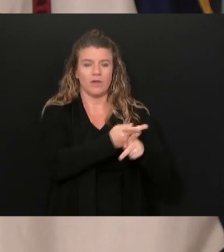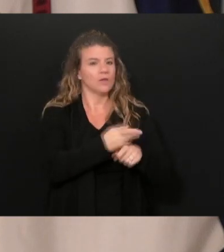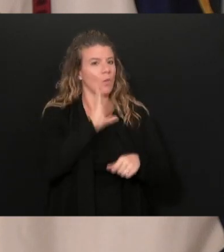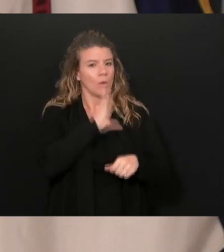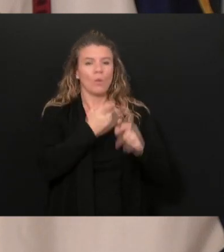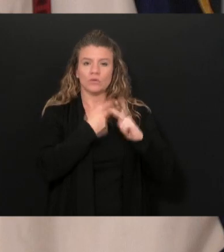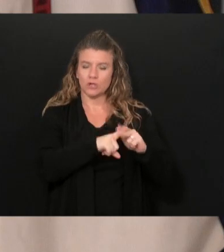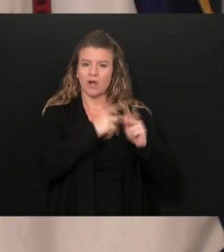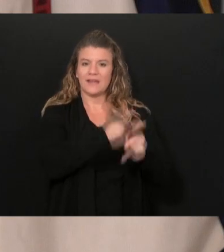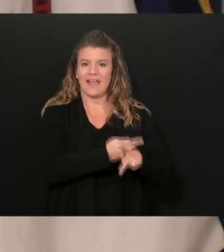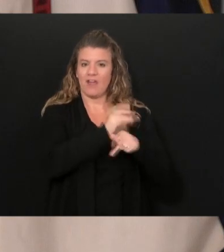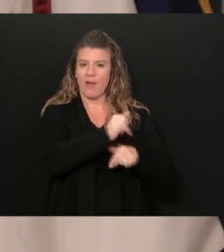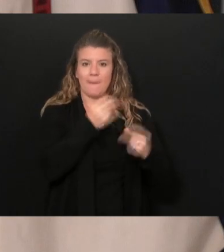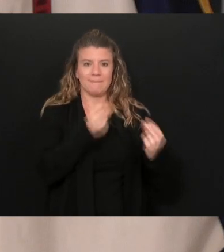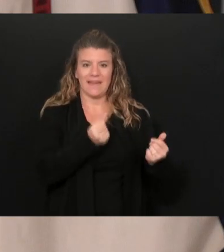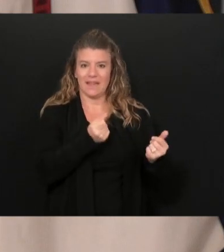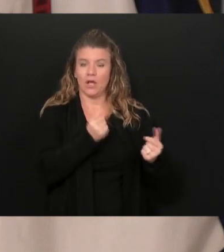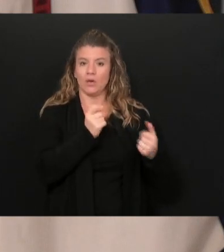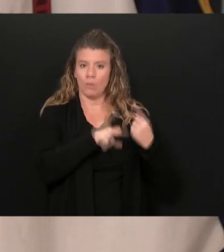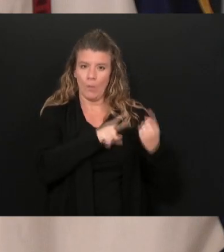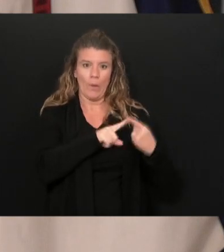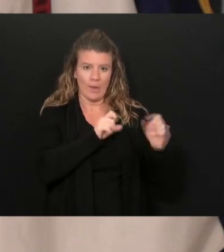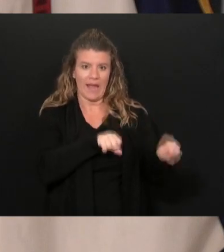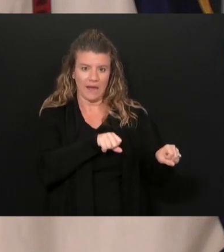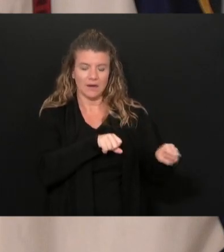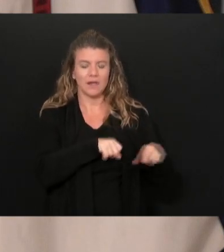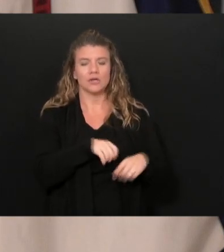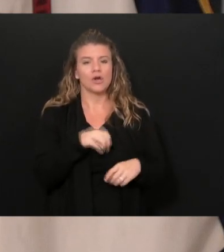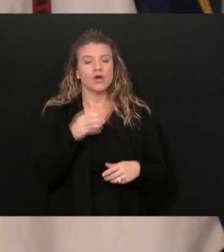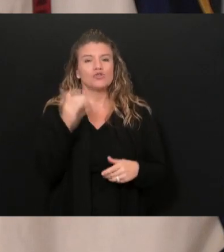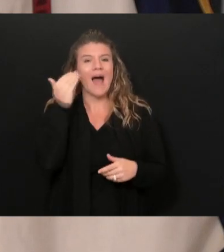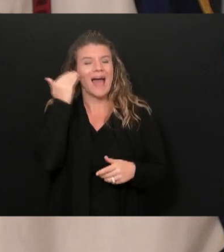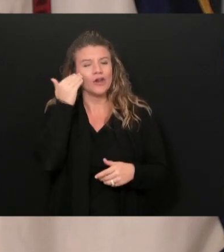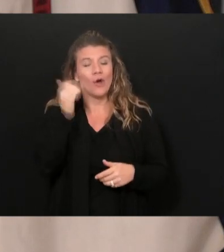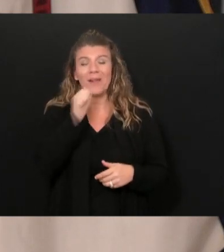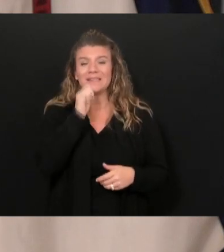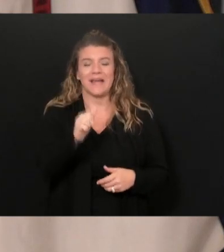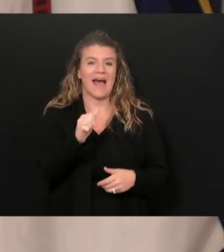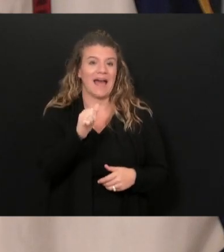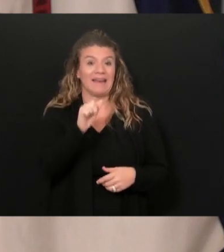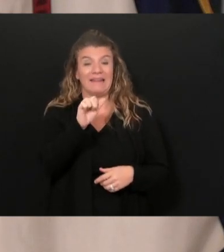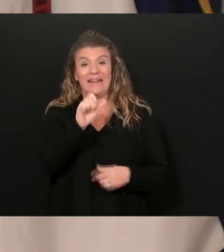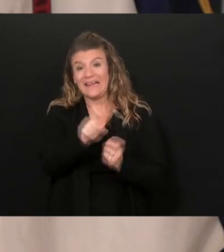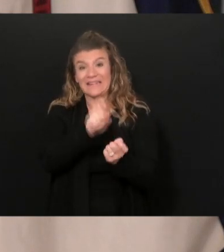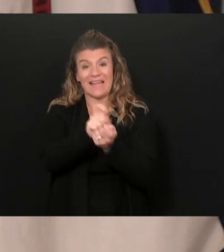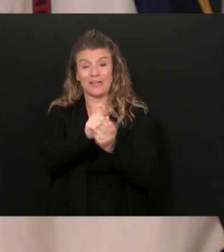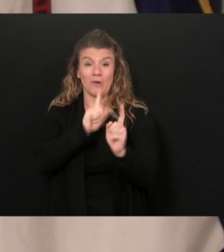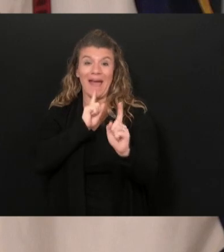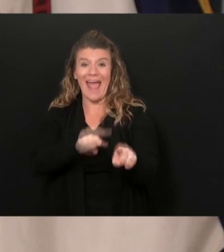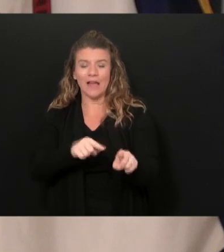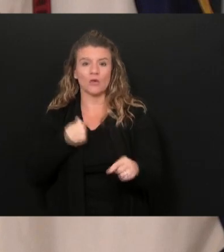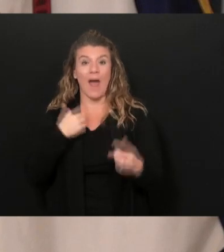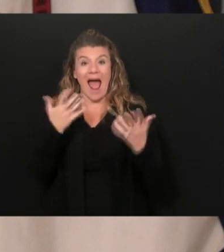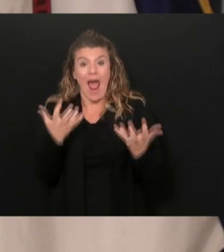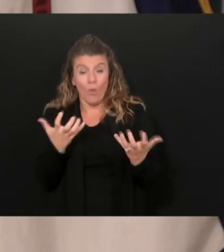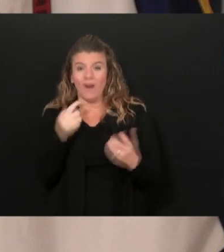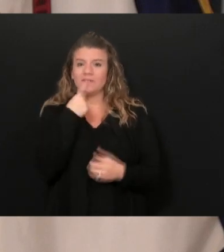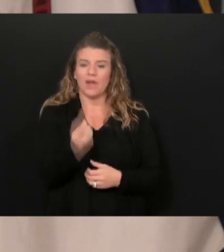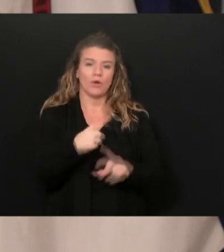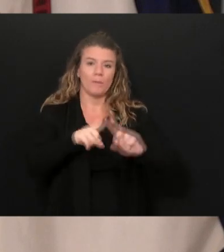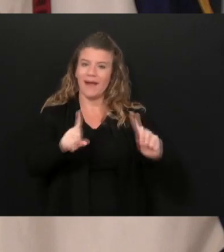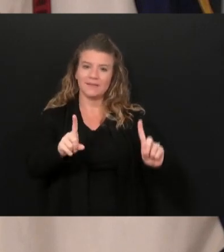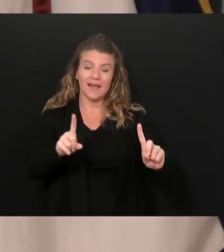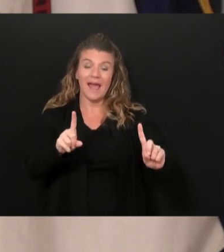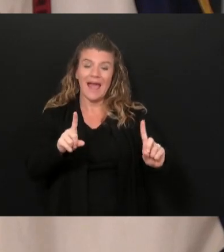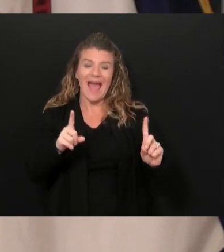taking care of them immediately. So I know it's not exactly the pinpoint answer that I want to be able to give you, but I